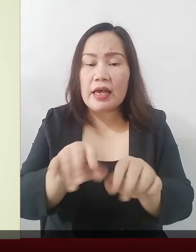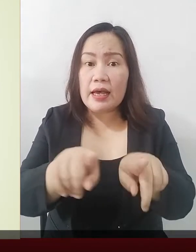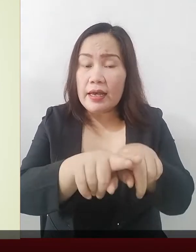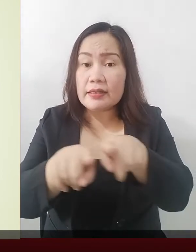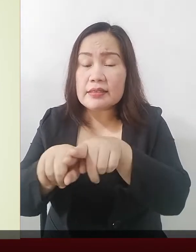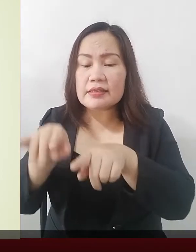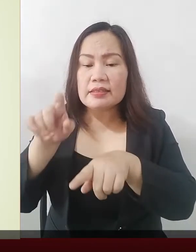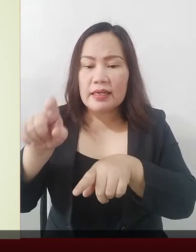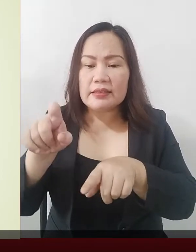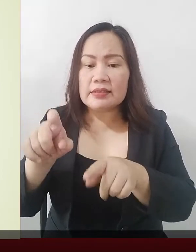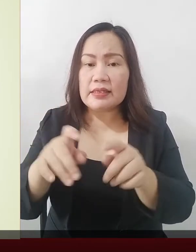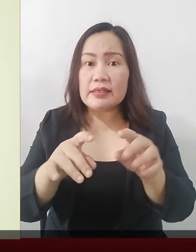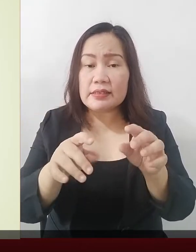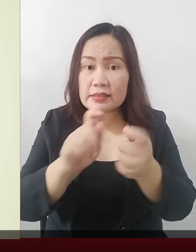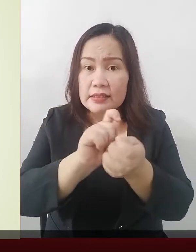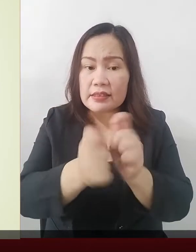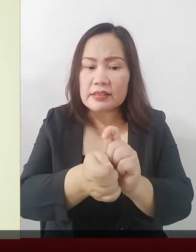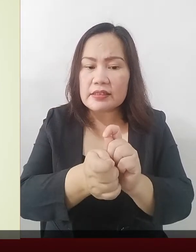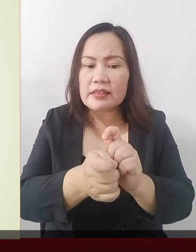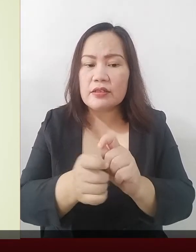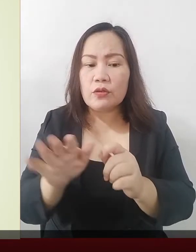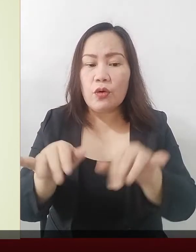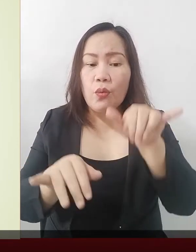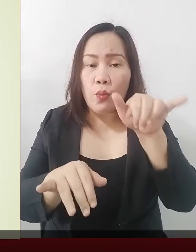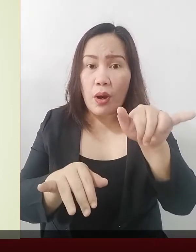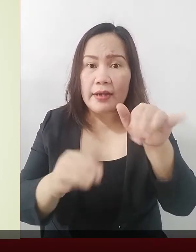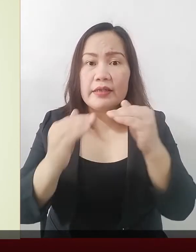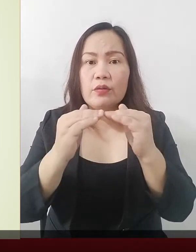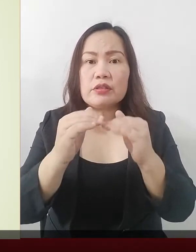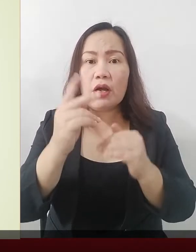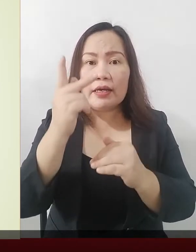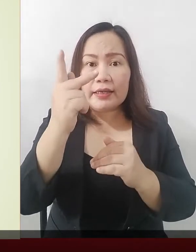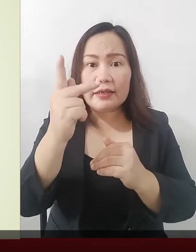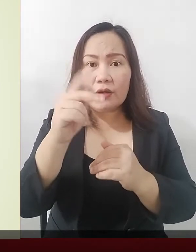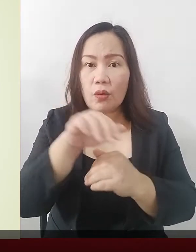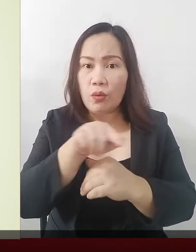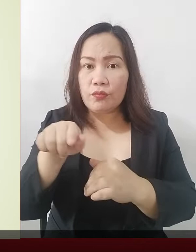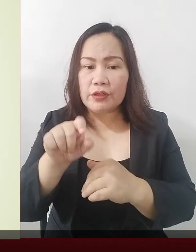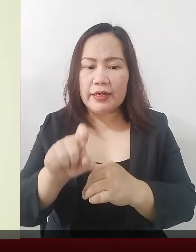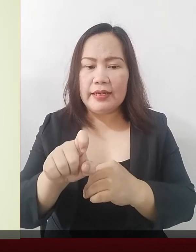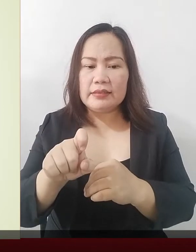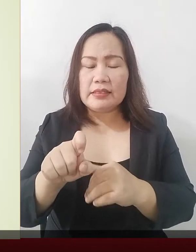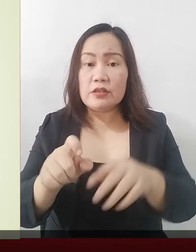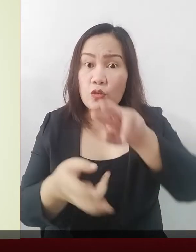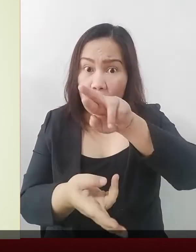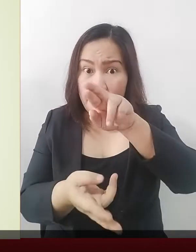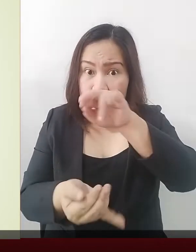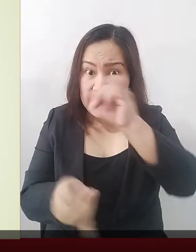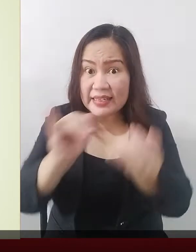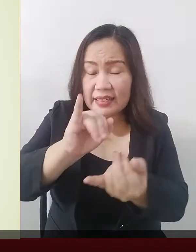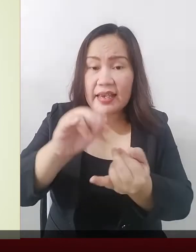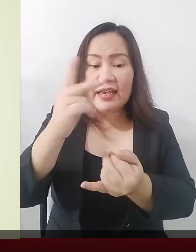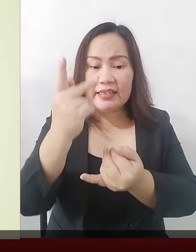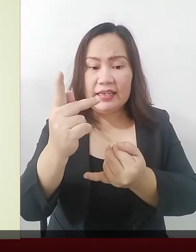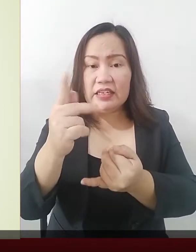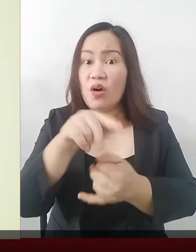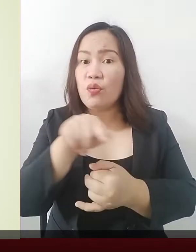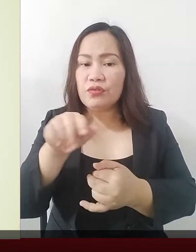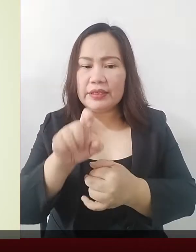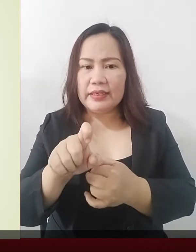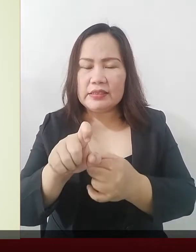is translated to y equals k over x, where k is the constant